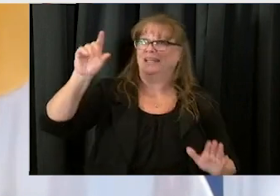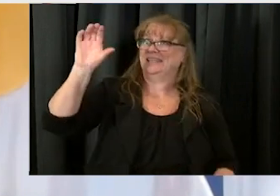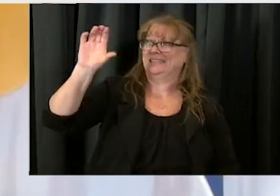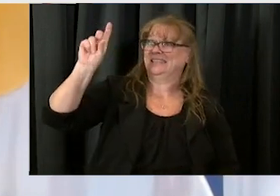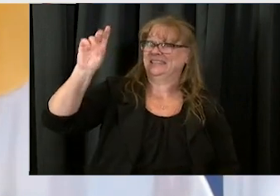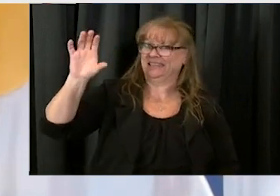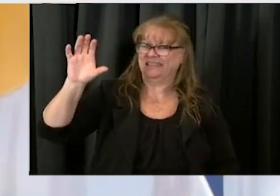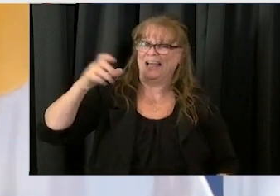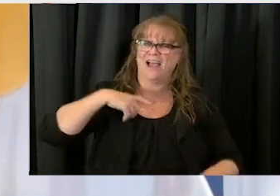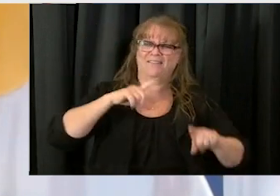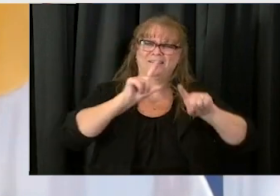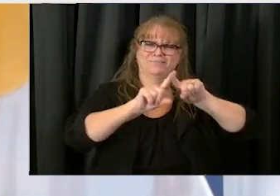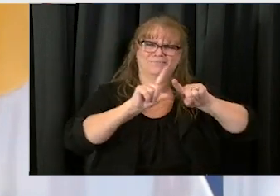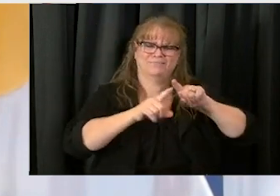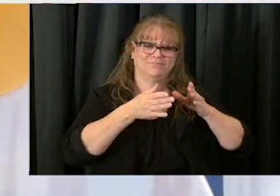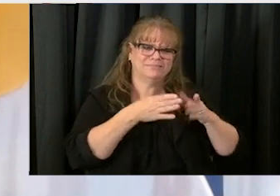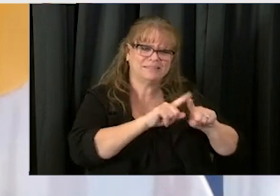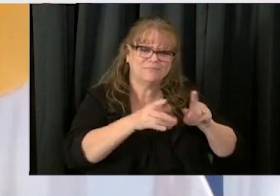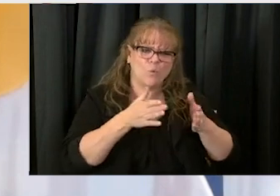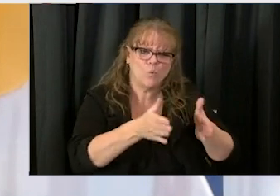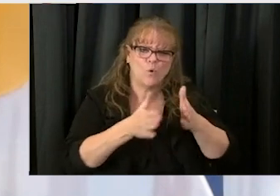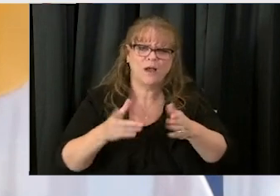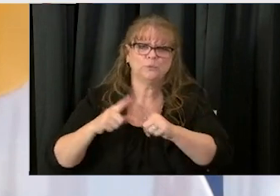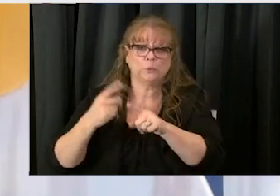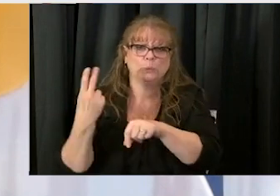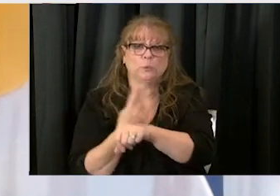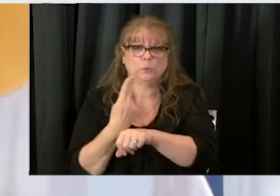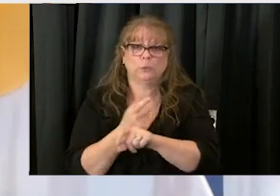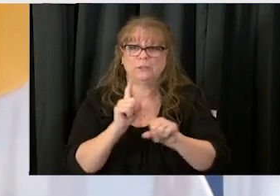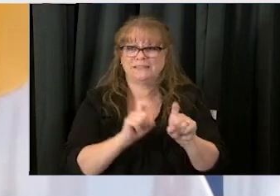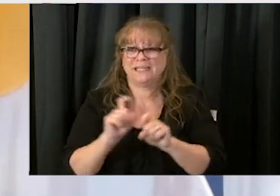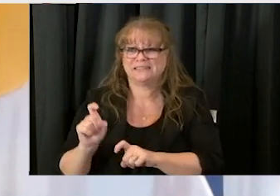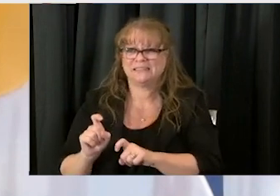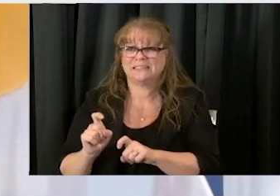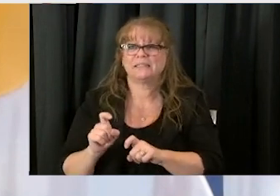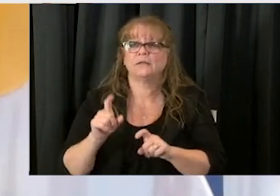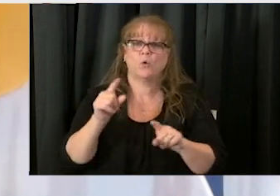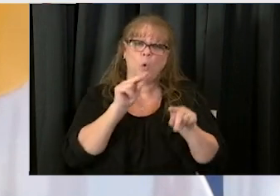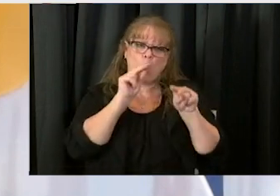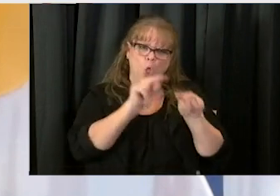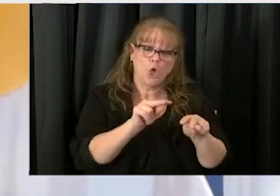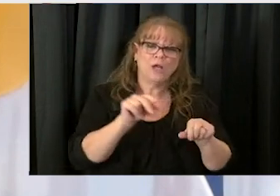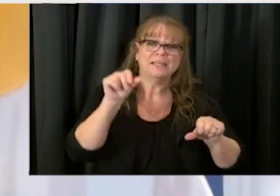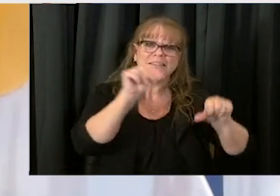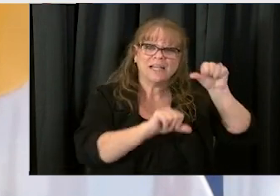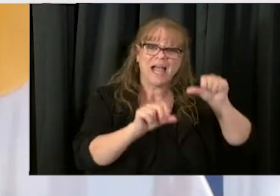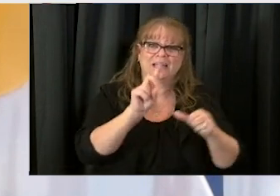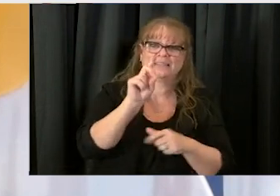desires and needs of educators and others and members of the school community, including parents.